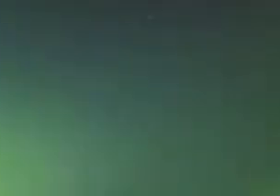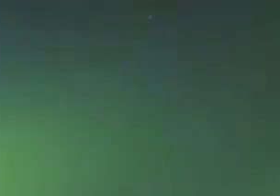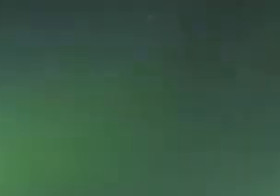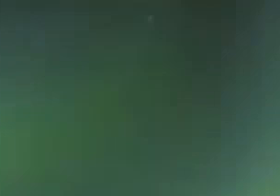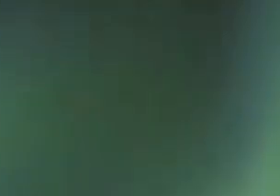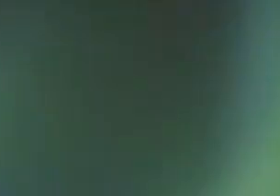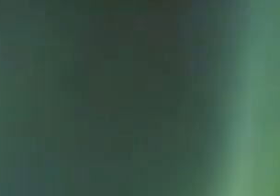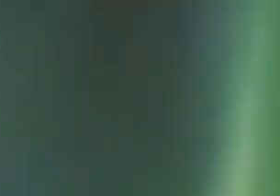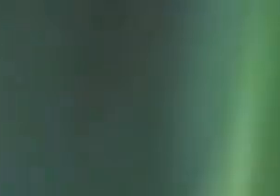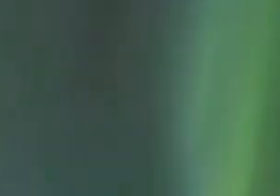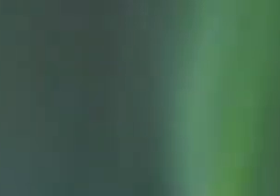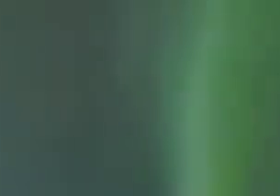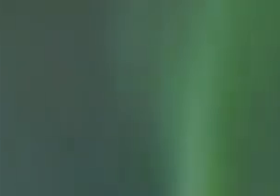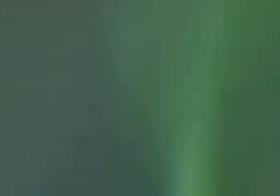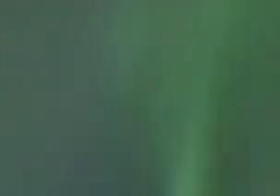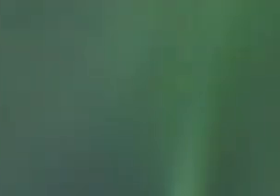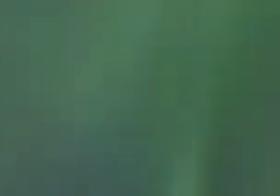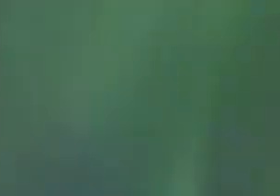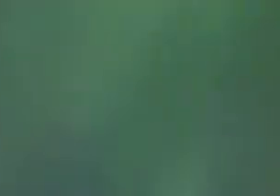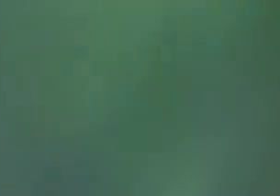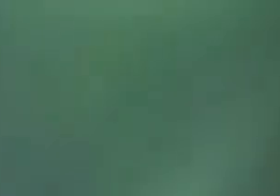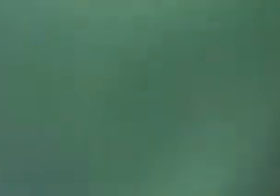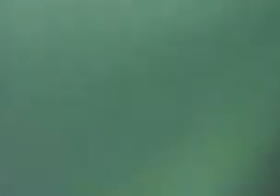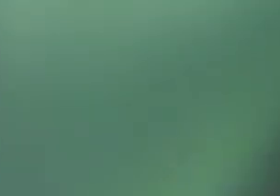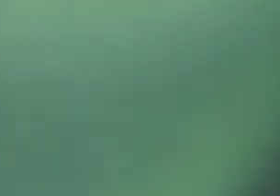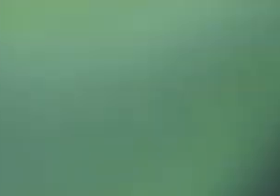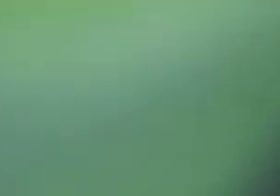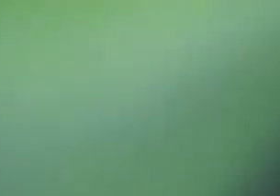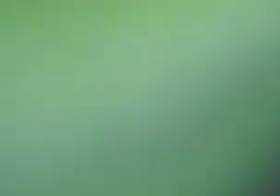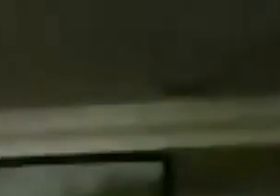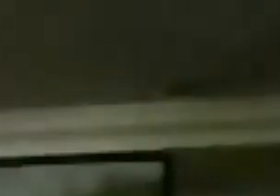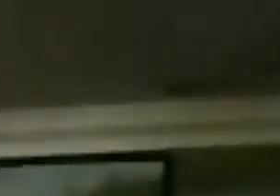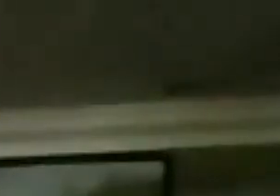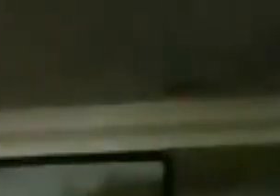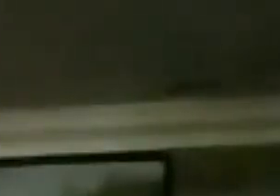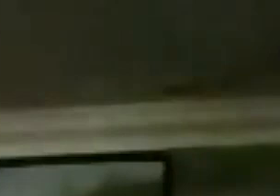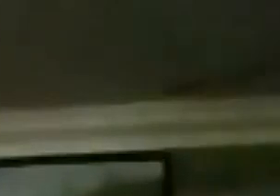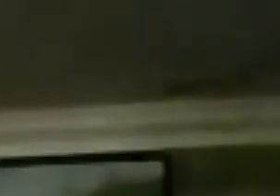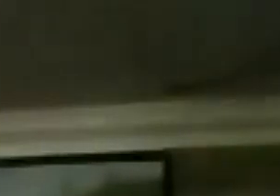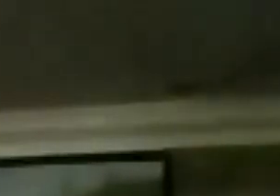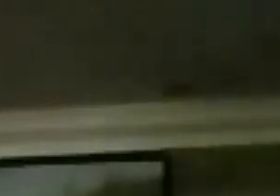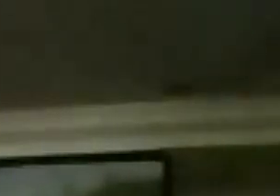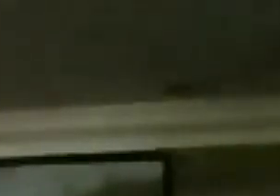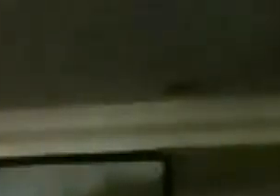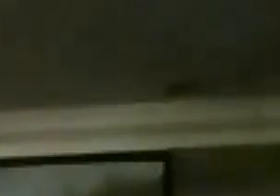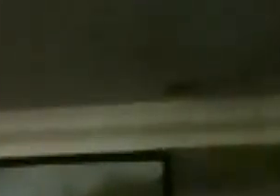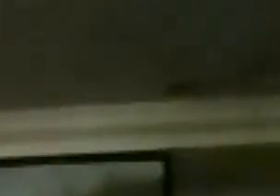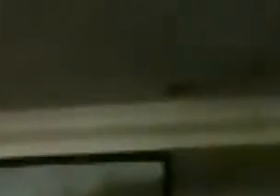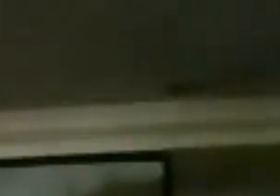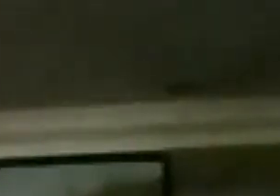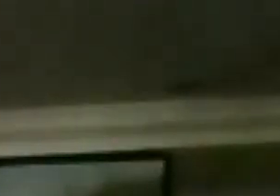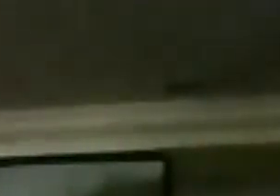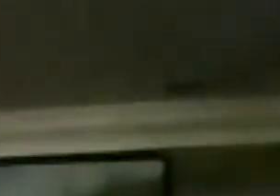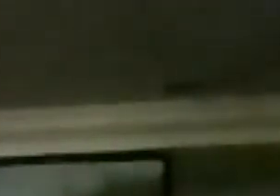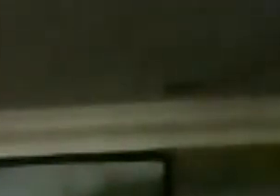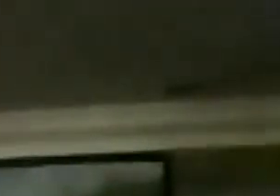year? Is a question that I see being asked by some of our families. So any students, as long as that